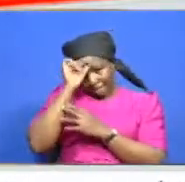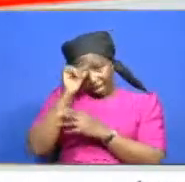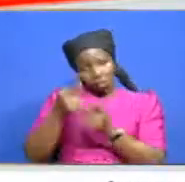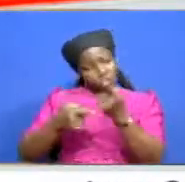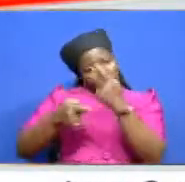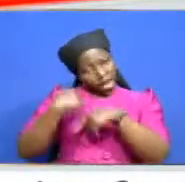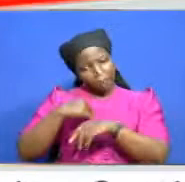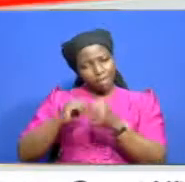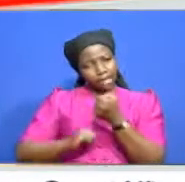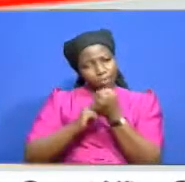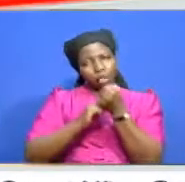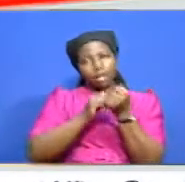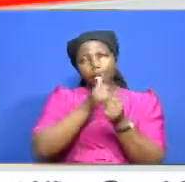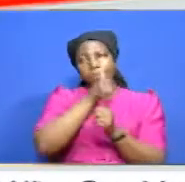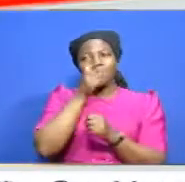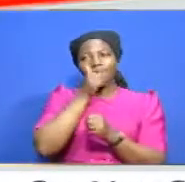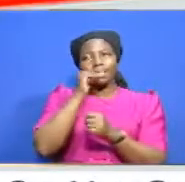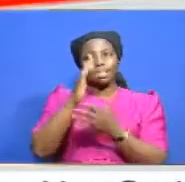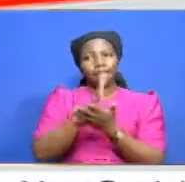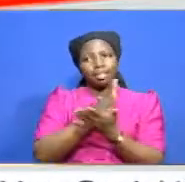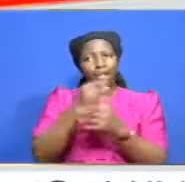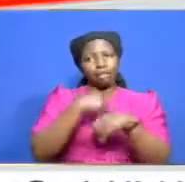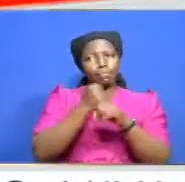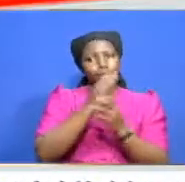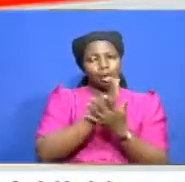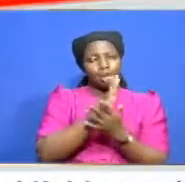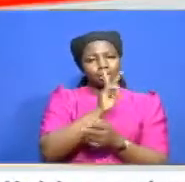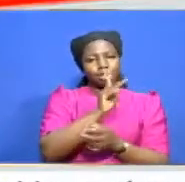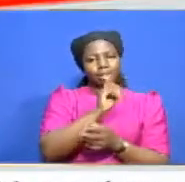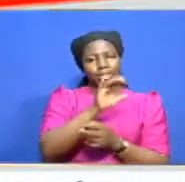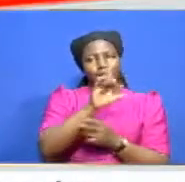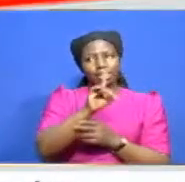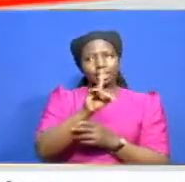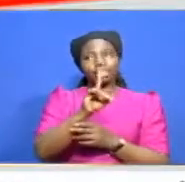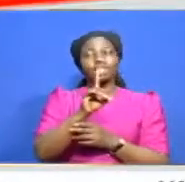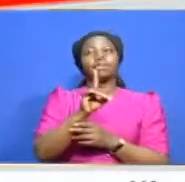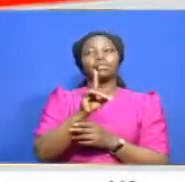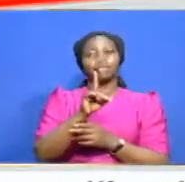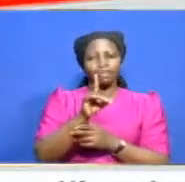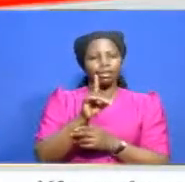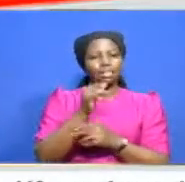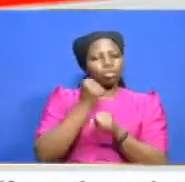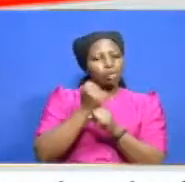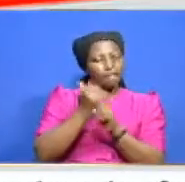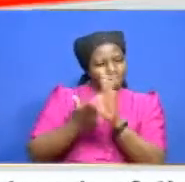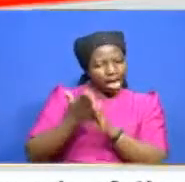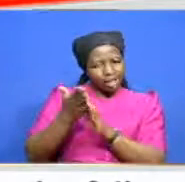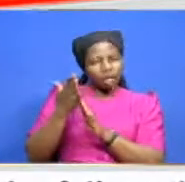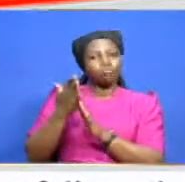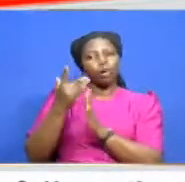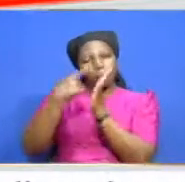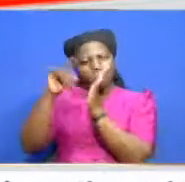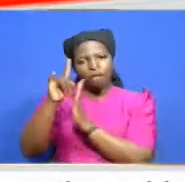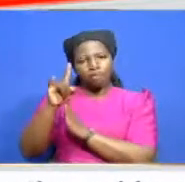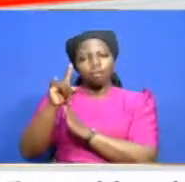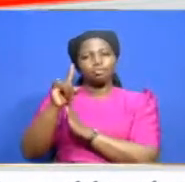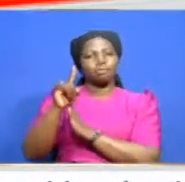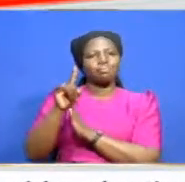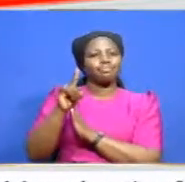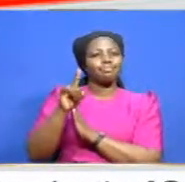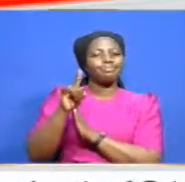of ensuring that KICD expedites the process of approving content, and also the government to also ensure that they zero